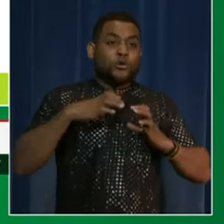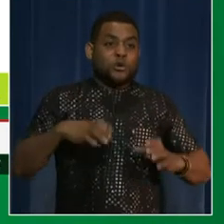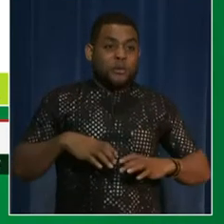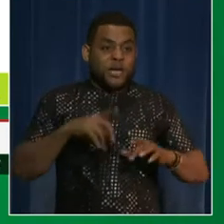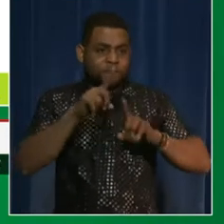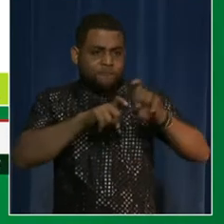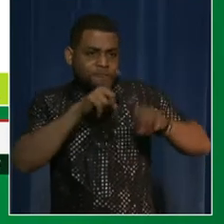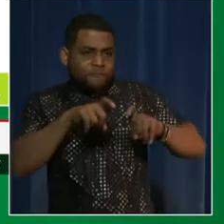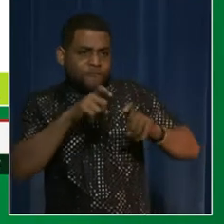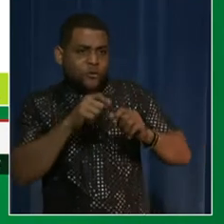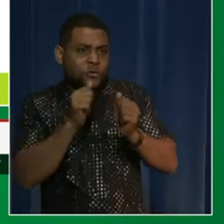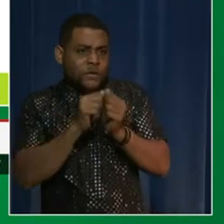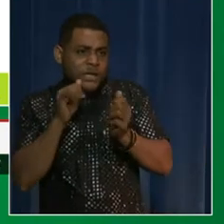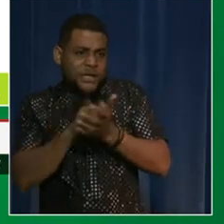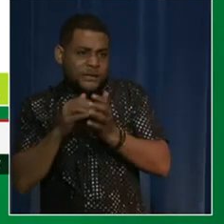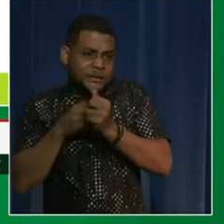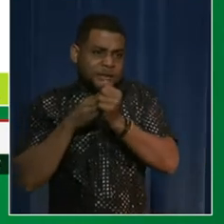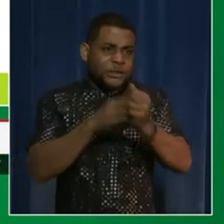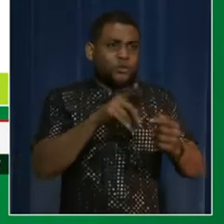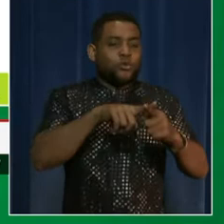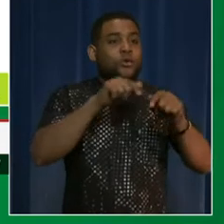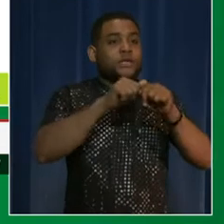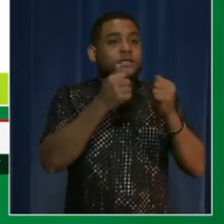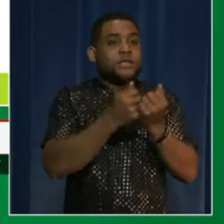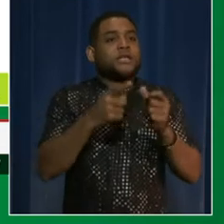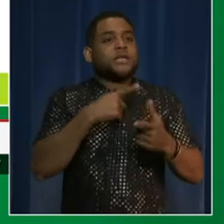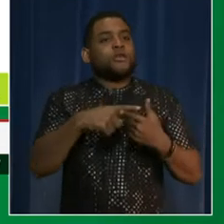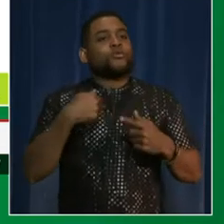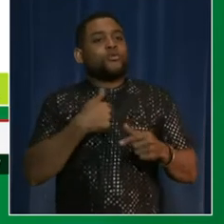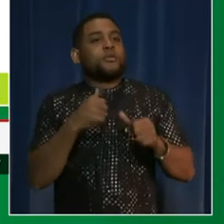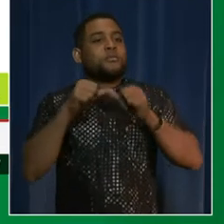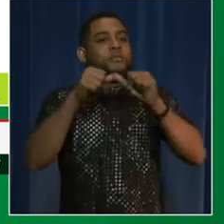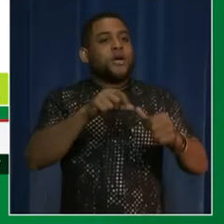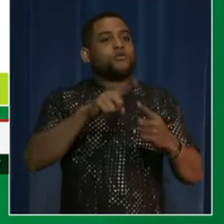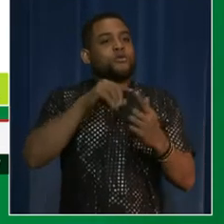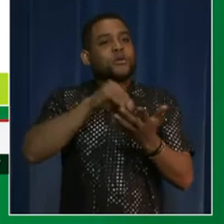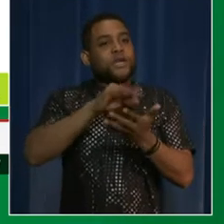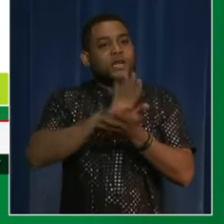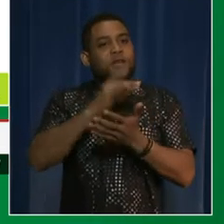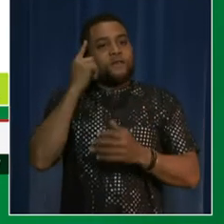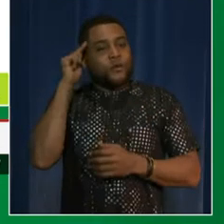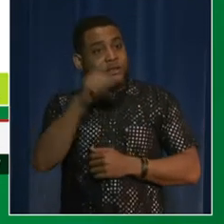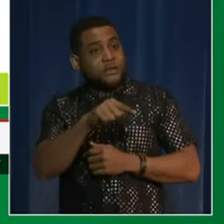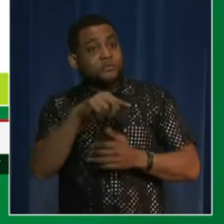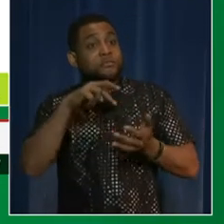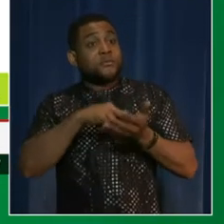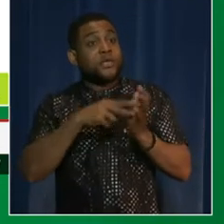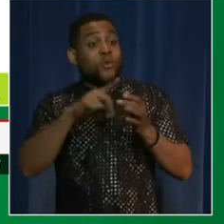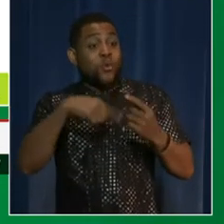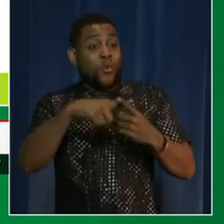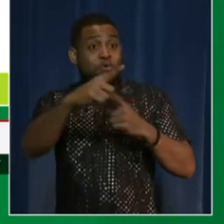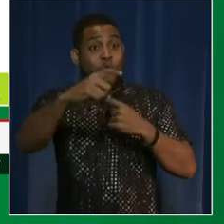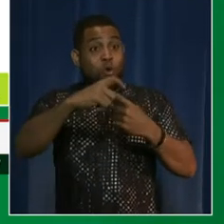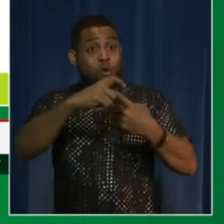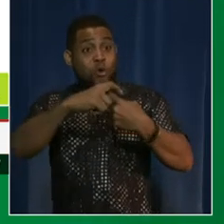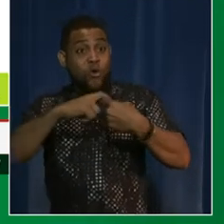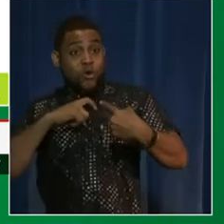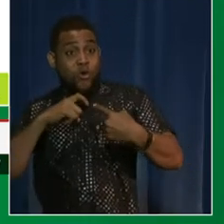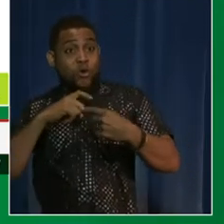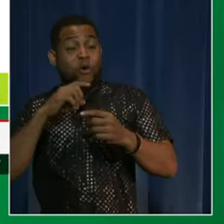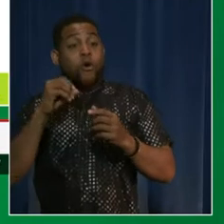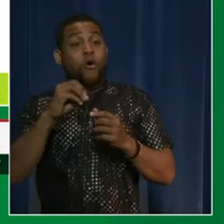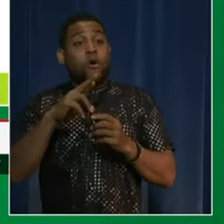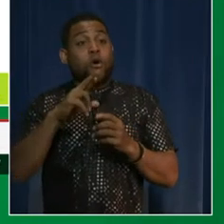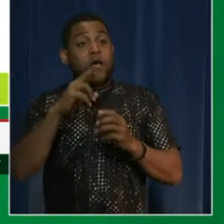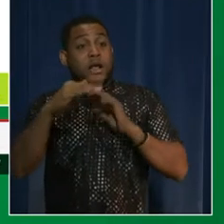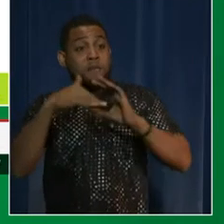agency and onto the resolution while maintaining a record of each inquiry. This means when you give us a call, when you email us, it goes into a system